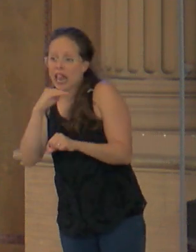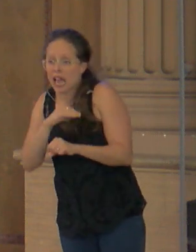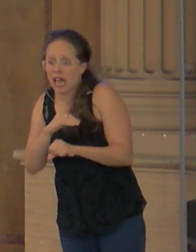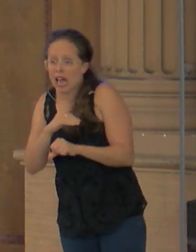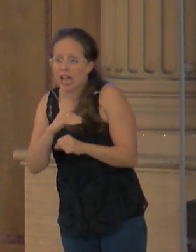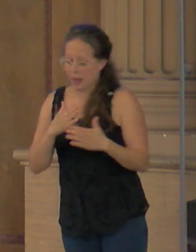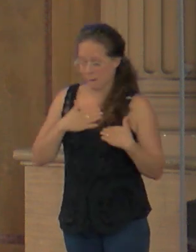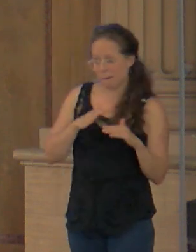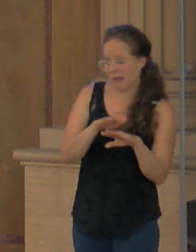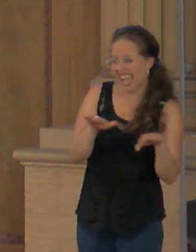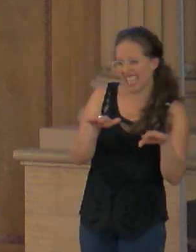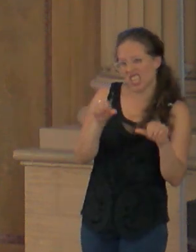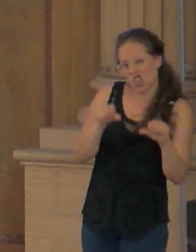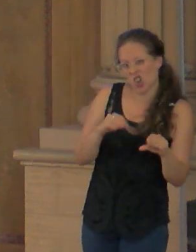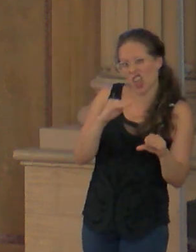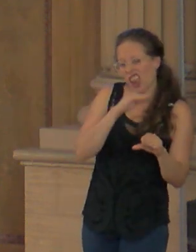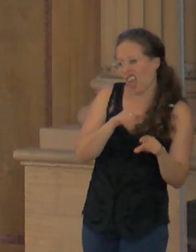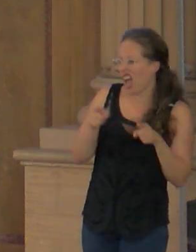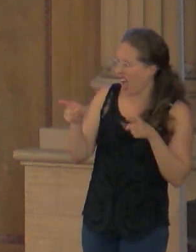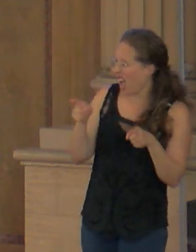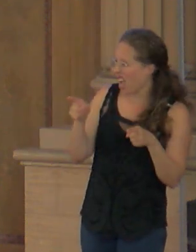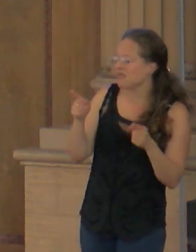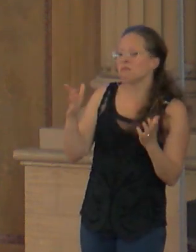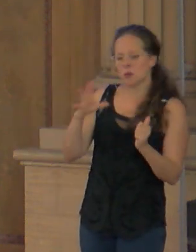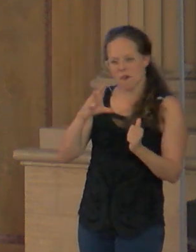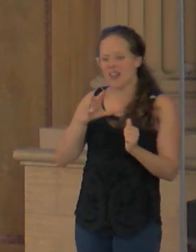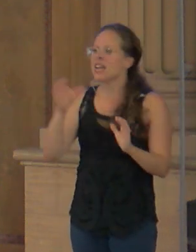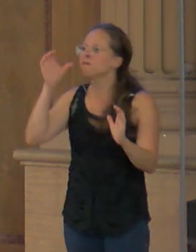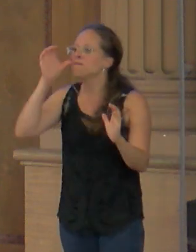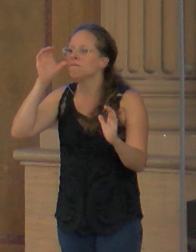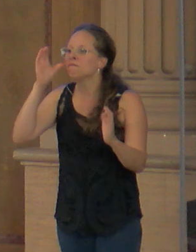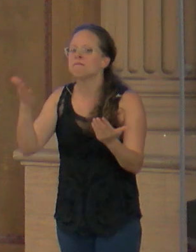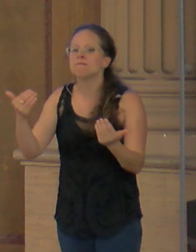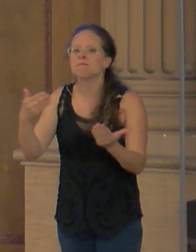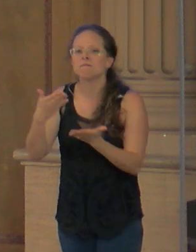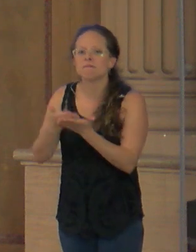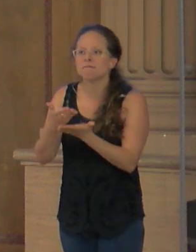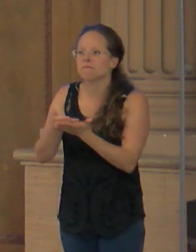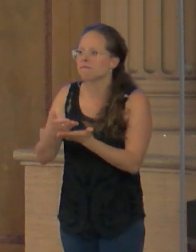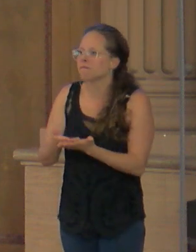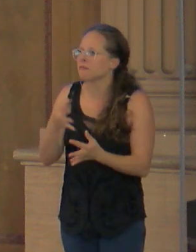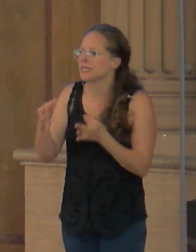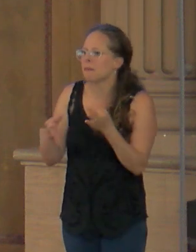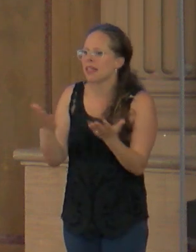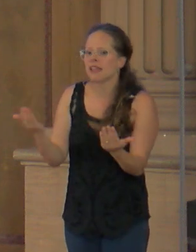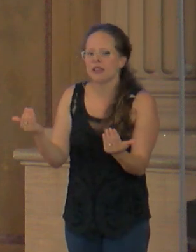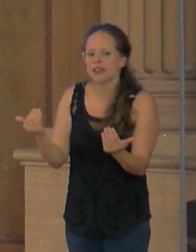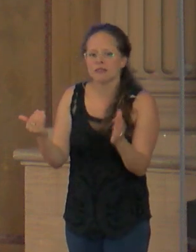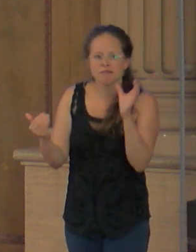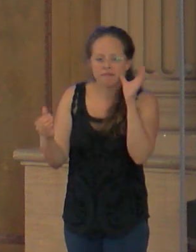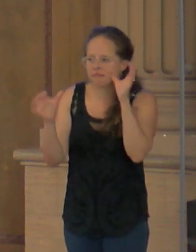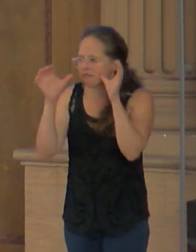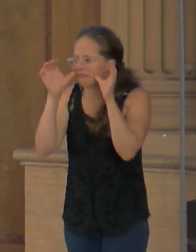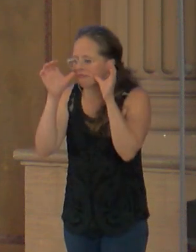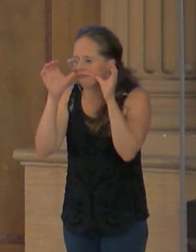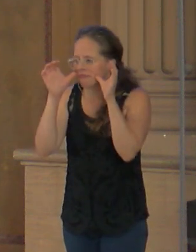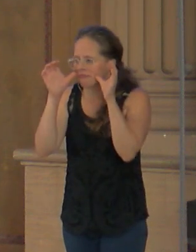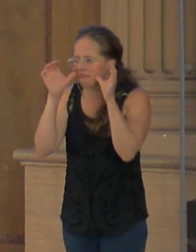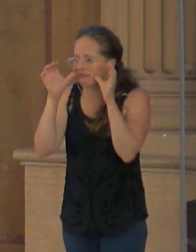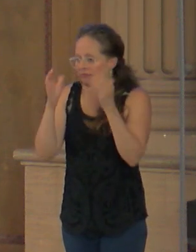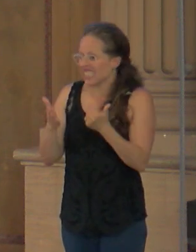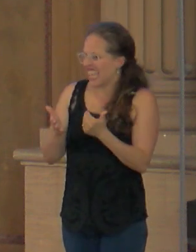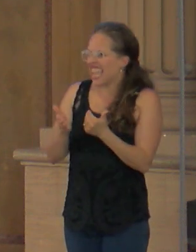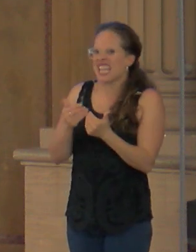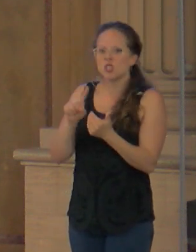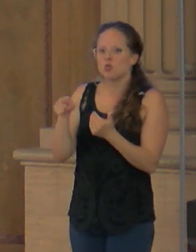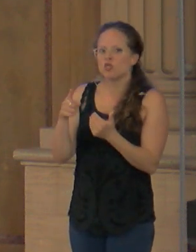could lie. All right, so now let's hear the evidence. Now let's sort this thing out. It'd be easy to just